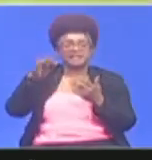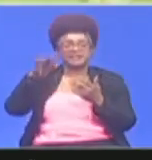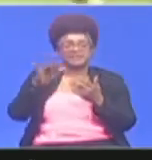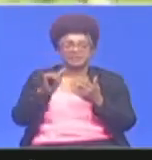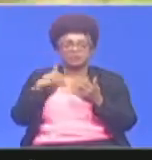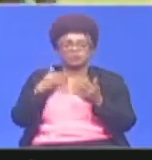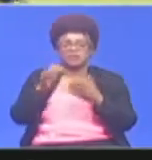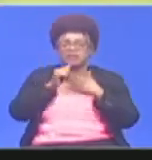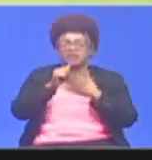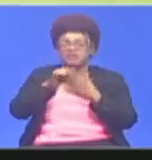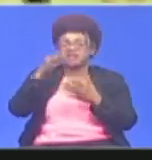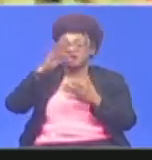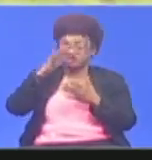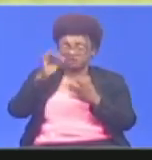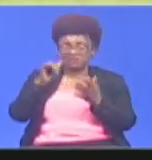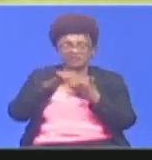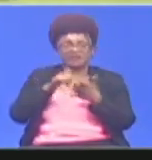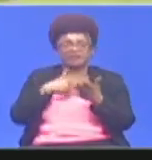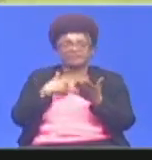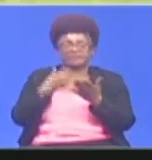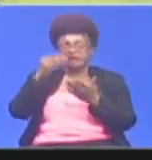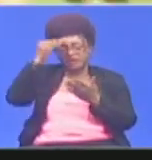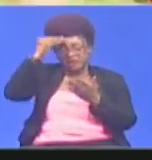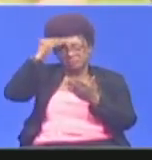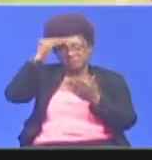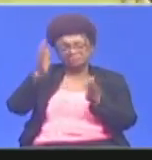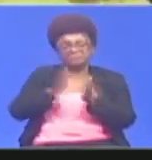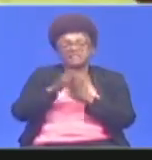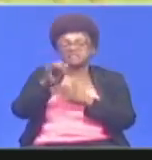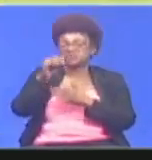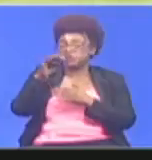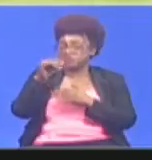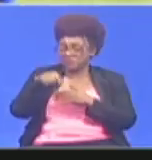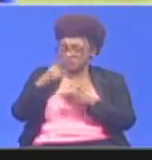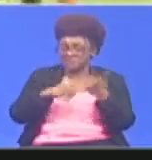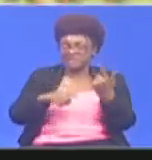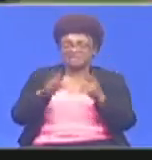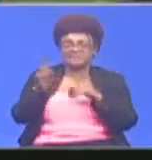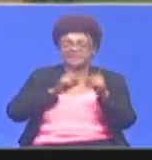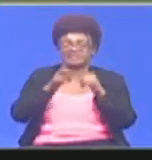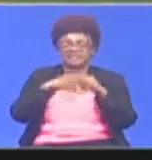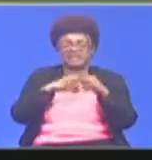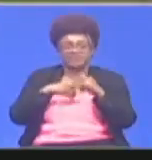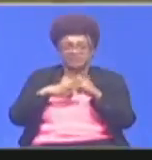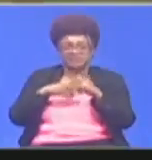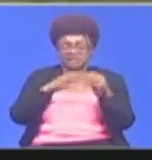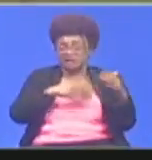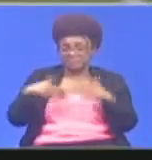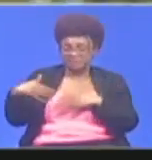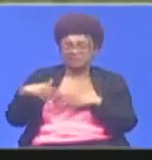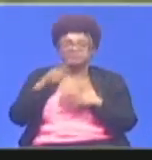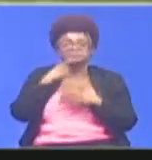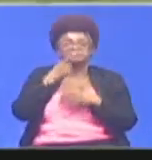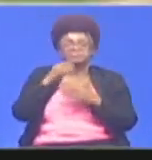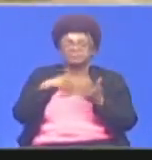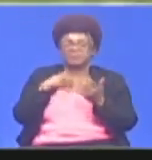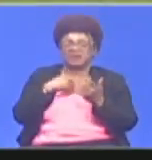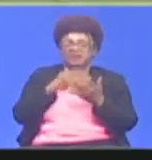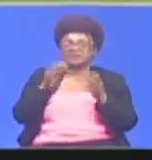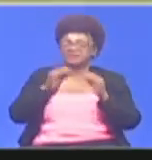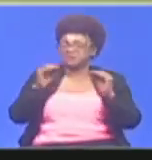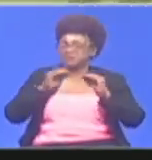Russian contingent that consists of the Russian Academy and Zastava to this year's Safari Sevens. The two sides held a joint training session at